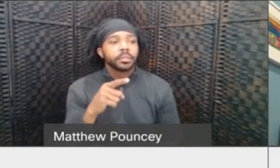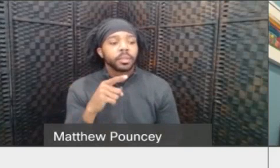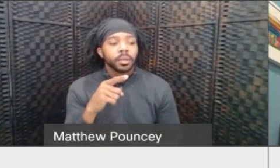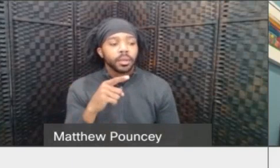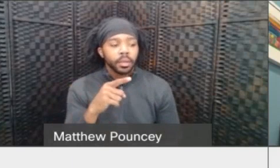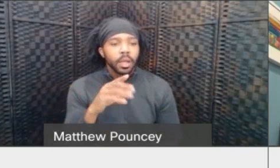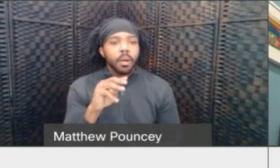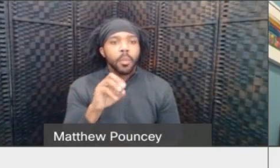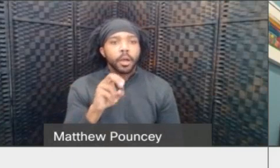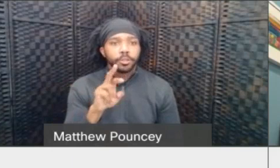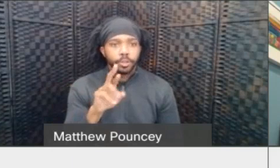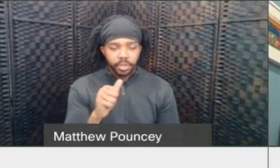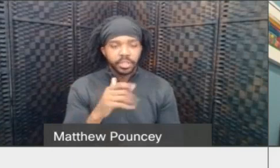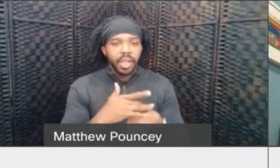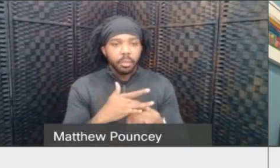series.